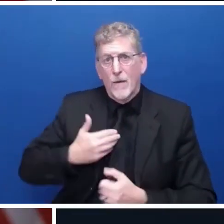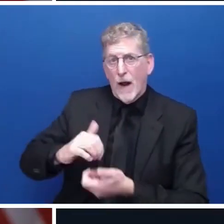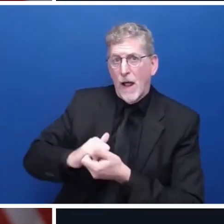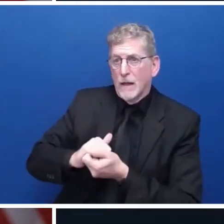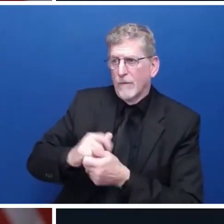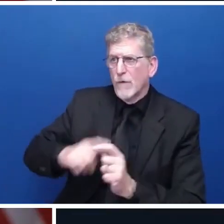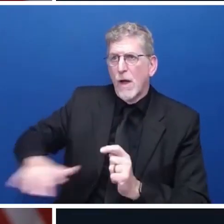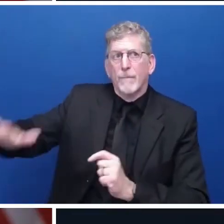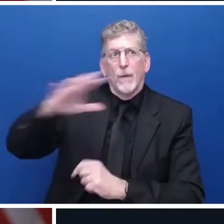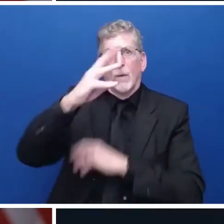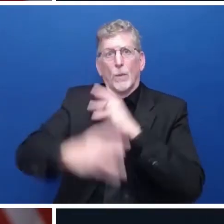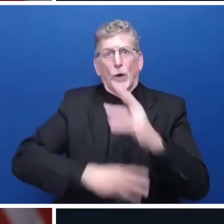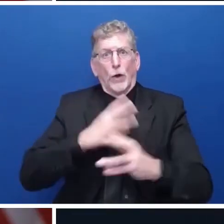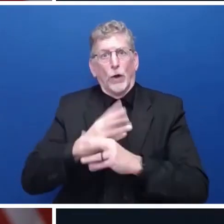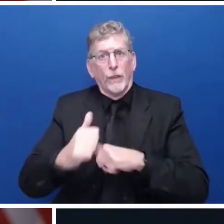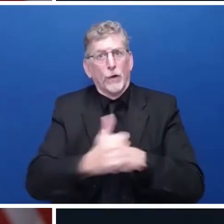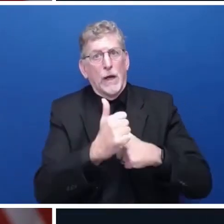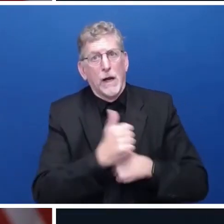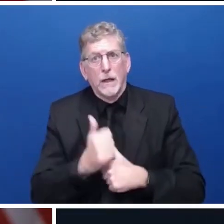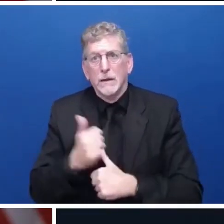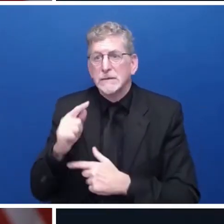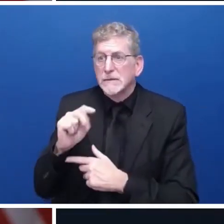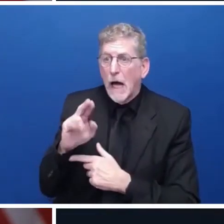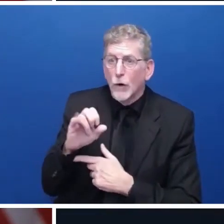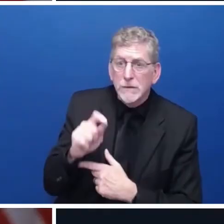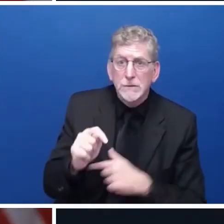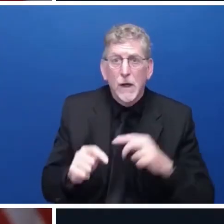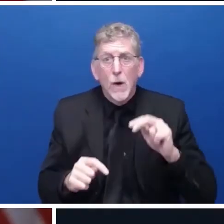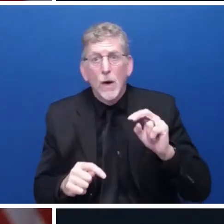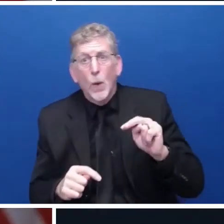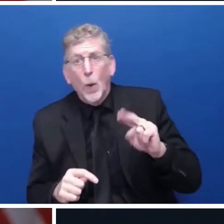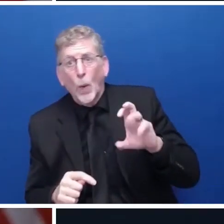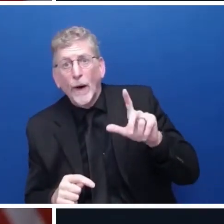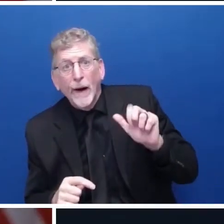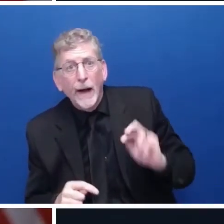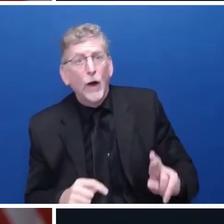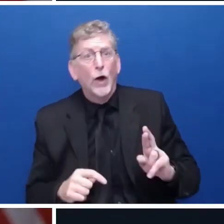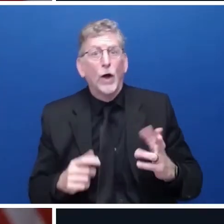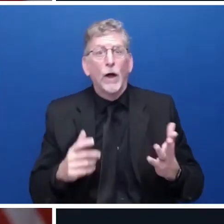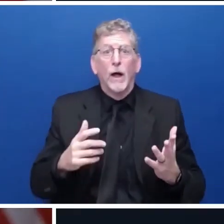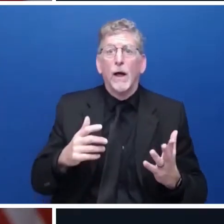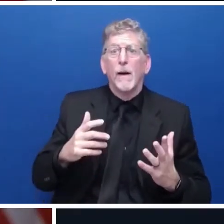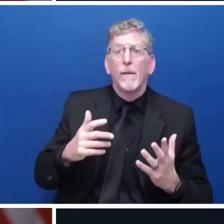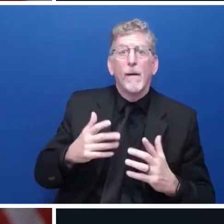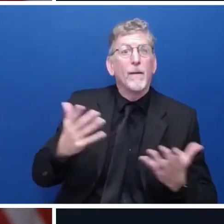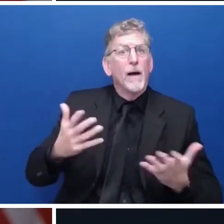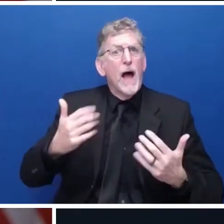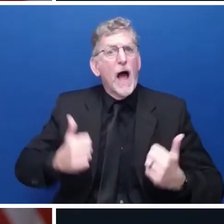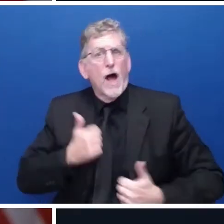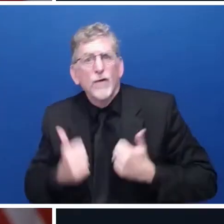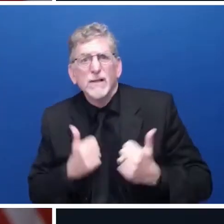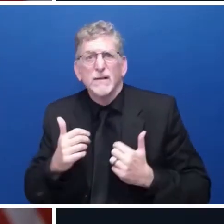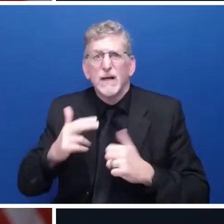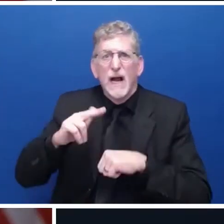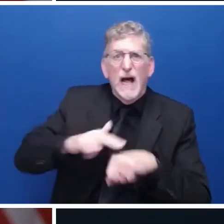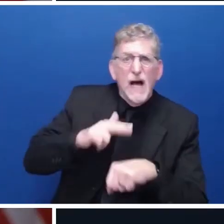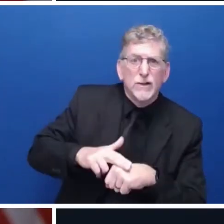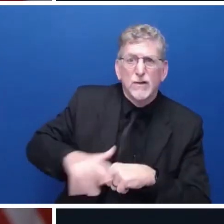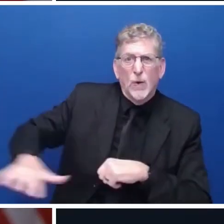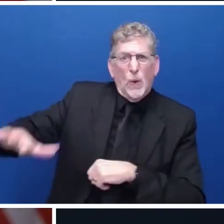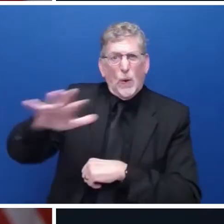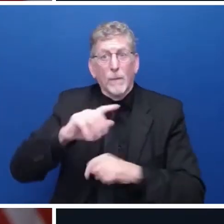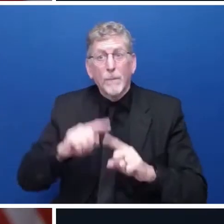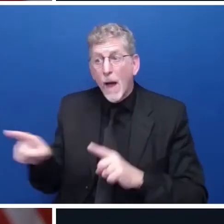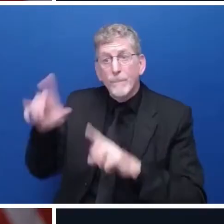globe. But as the president spoke of his perceived successes tonight, he continues to cede economic power